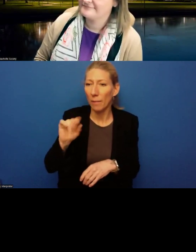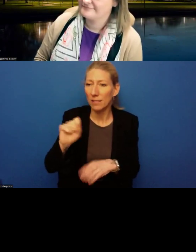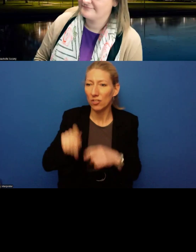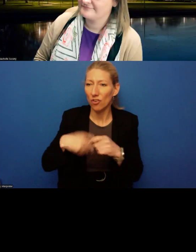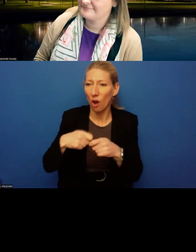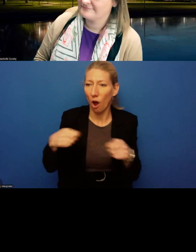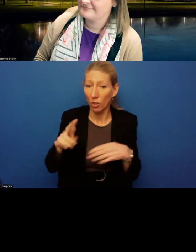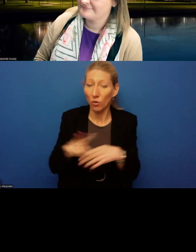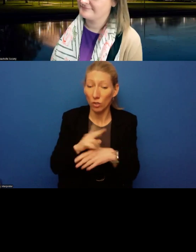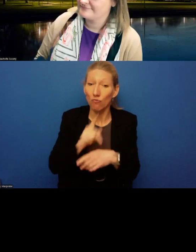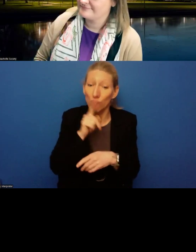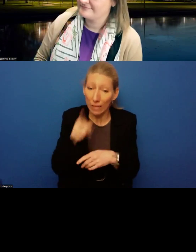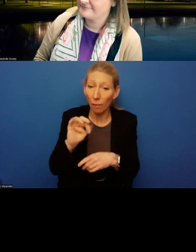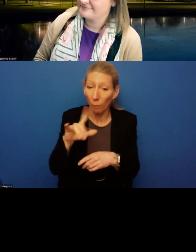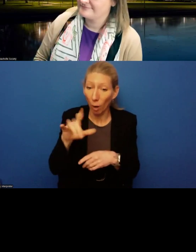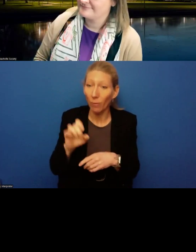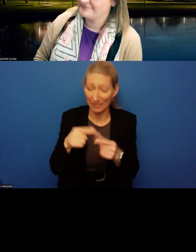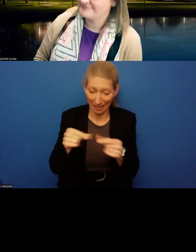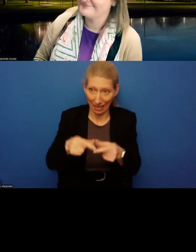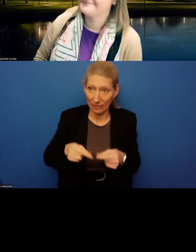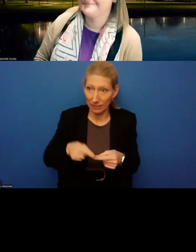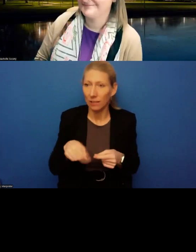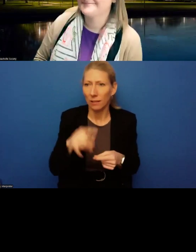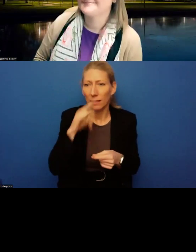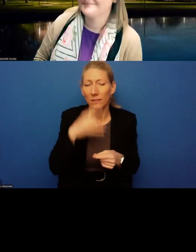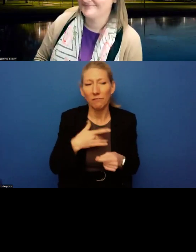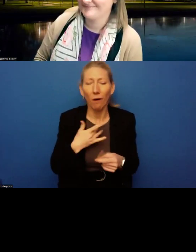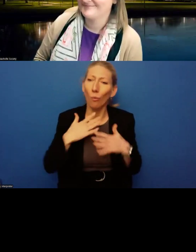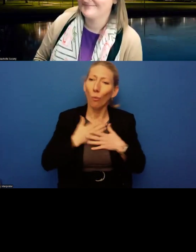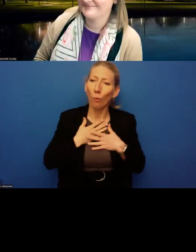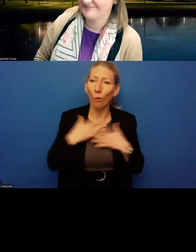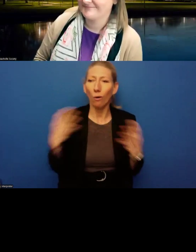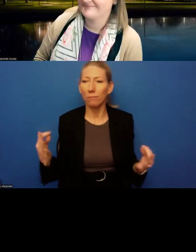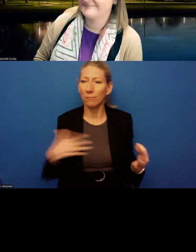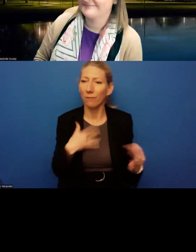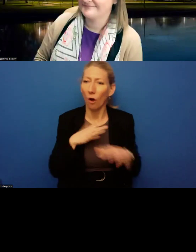real marble tesserae. The kids found it very relaxing and meditative.